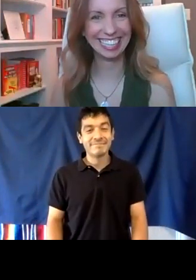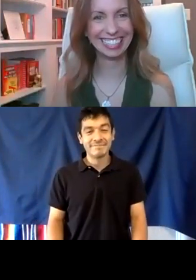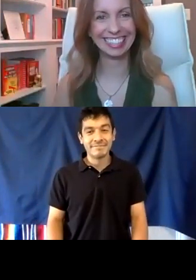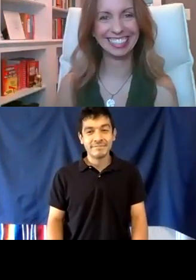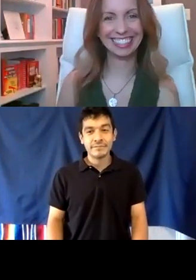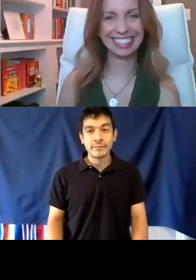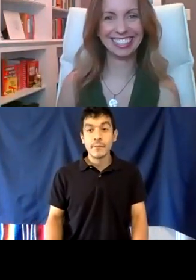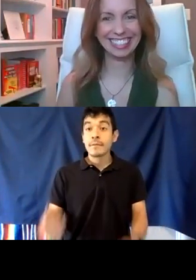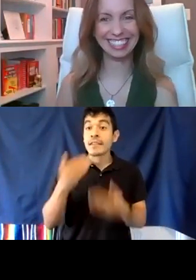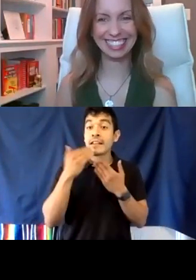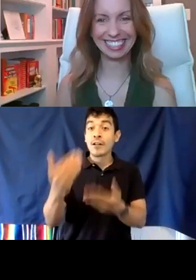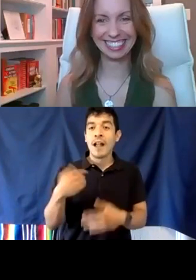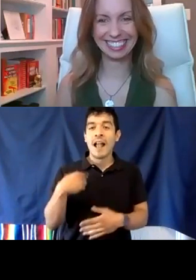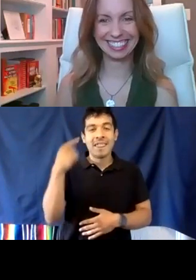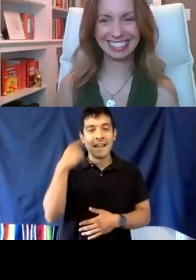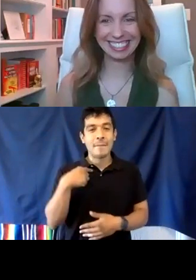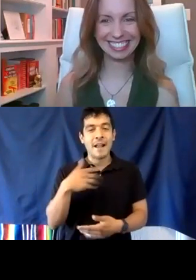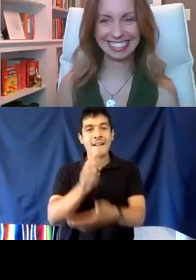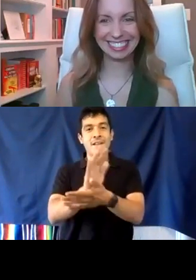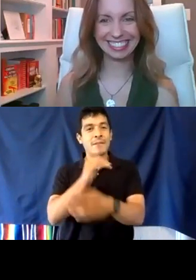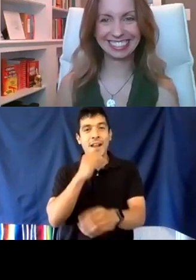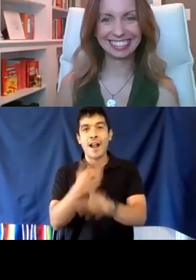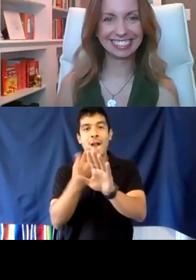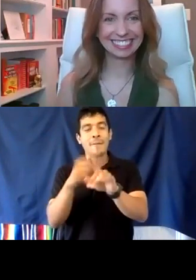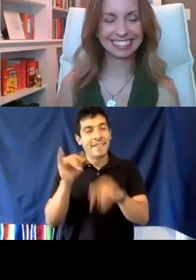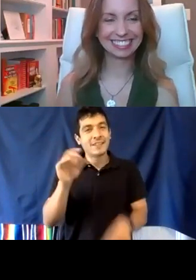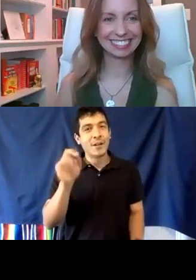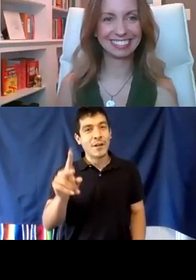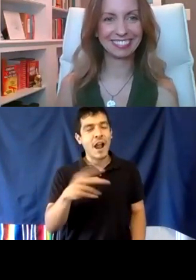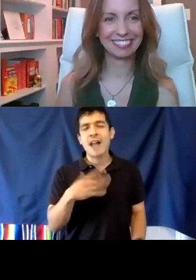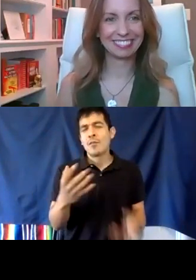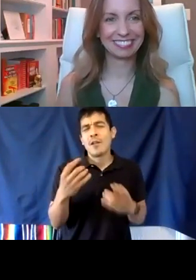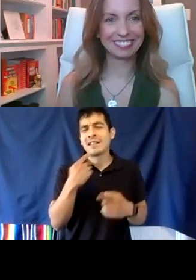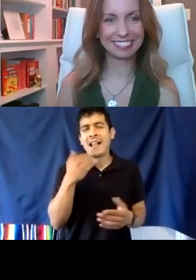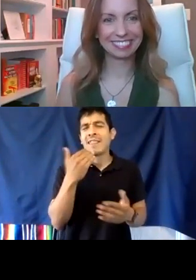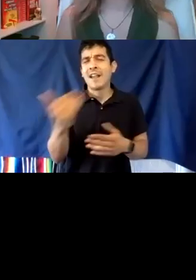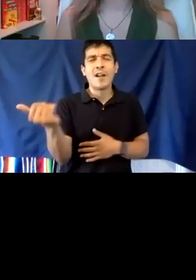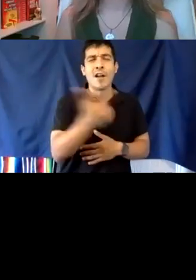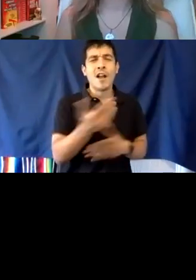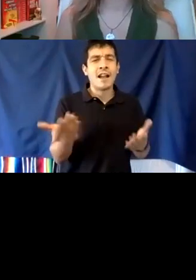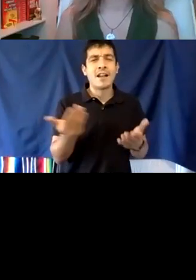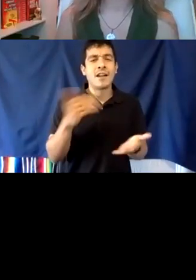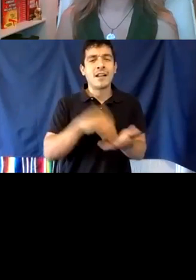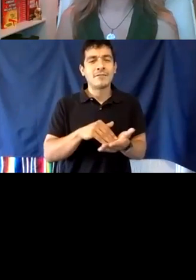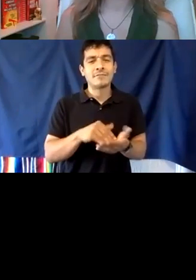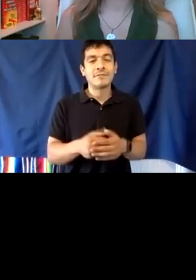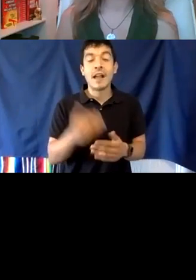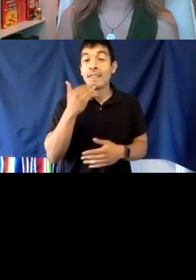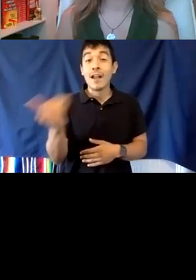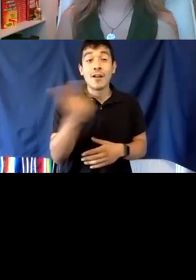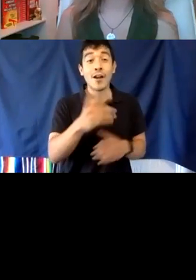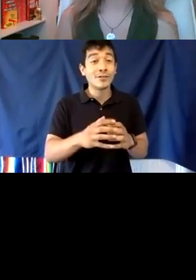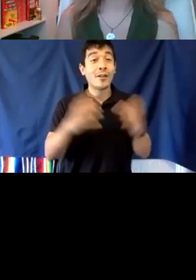Thank you. I think my video is not off, but that's okay. I just want to say thank you all. Here it goes. Thank you all so